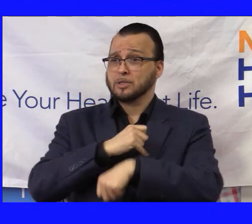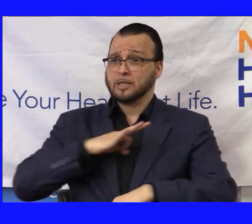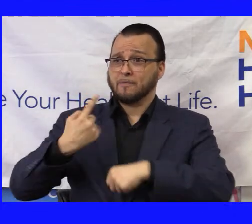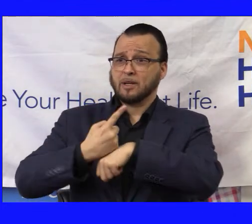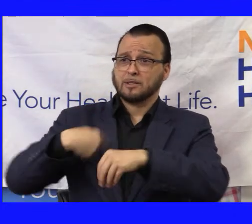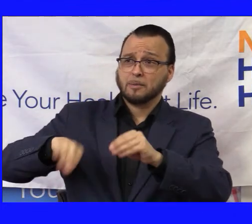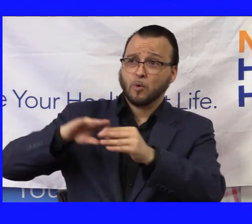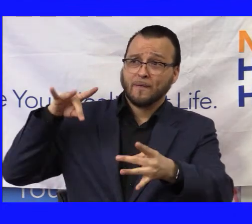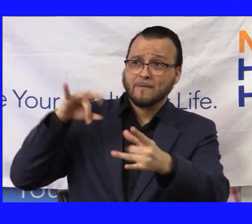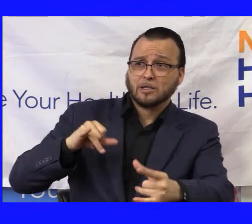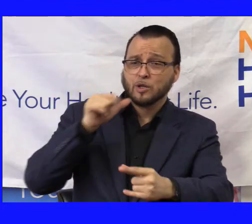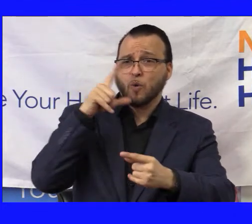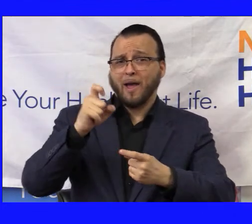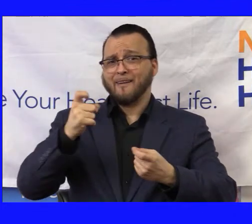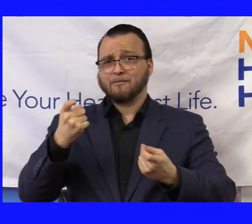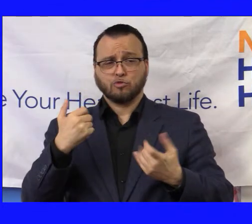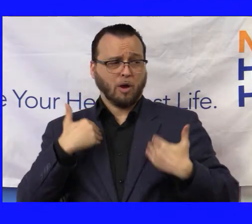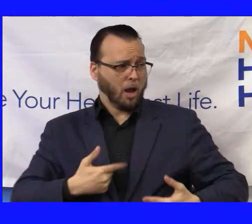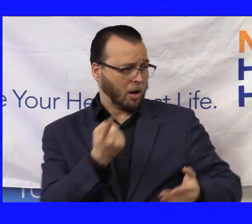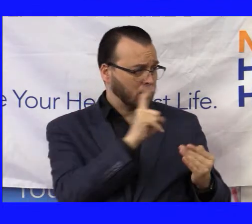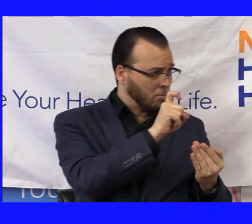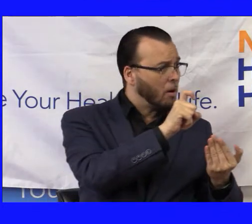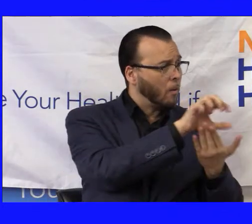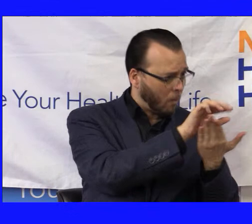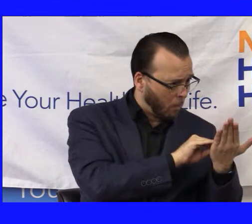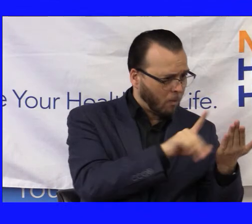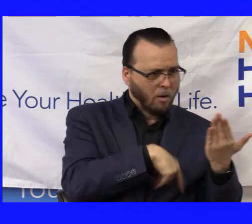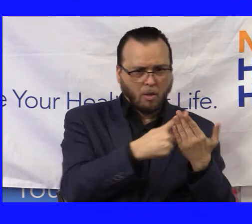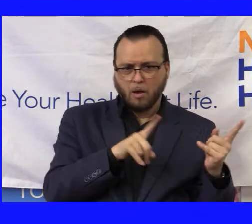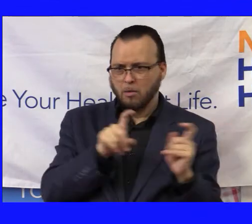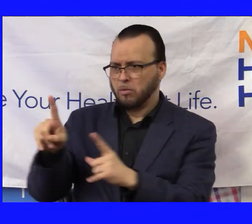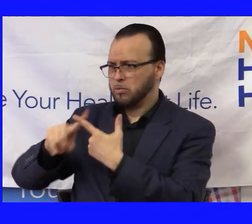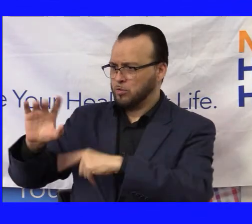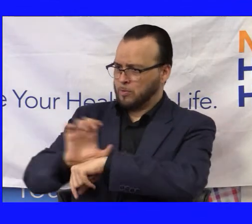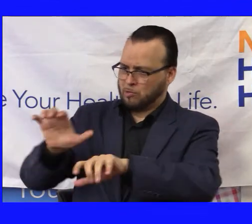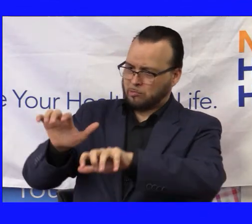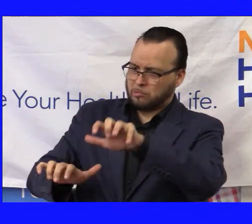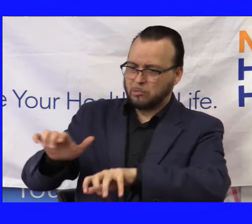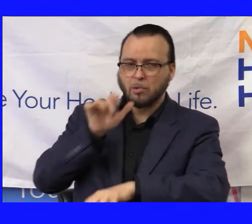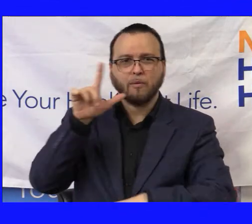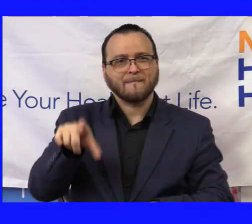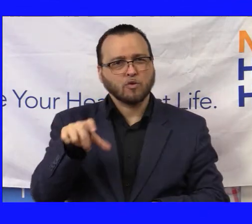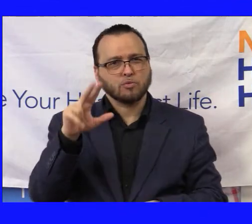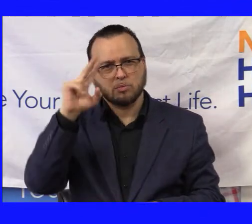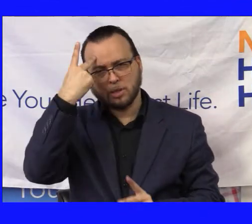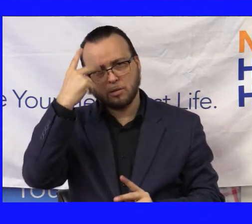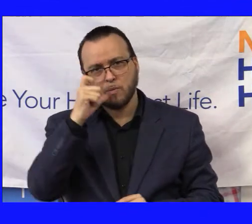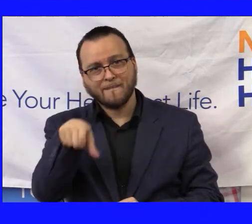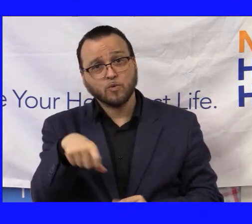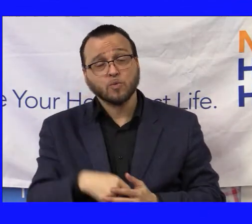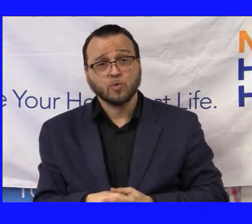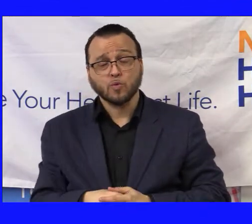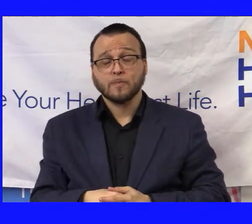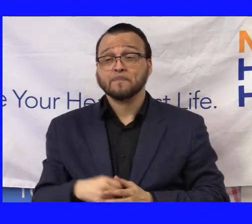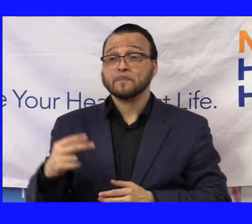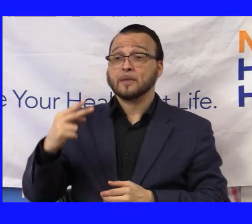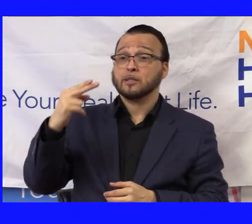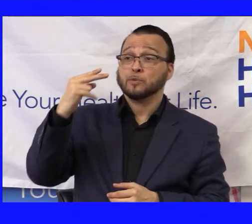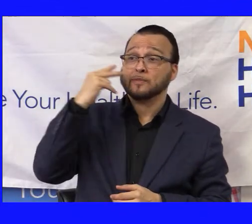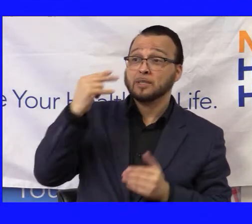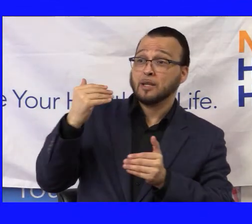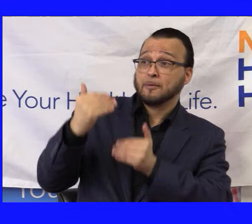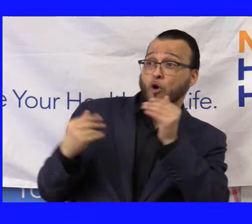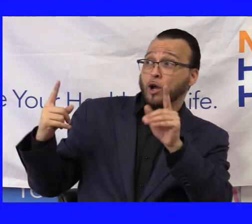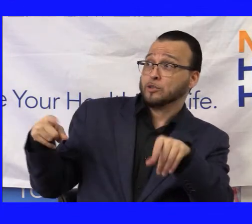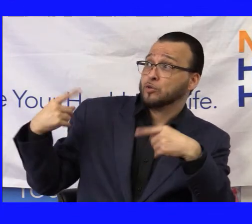by not having them have to manually do data entry. And if you go to the next slide, David, you can see our progress to date. Yeah.